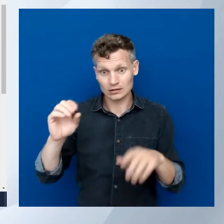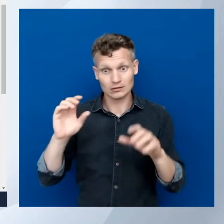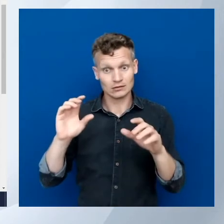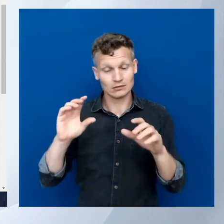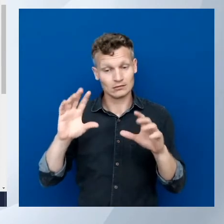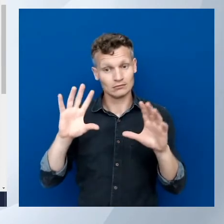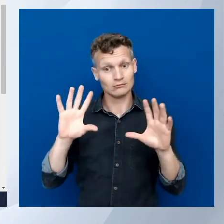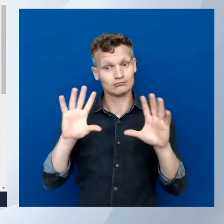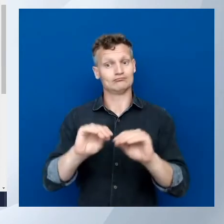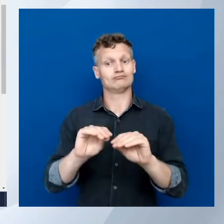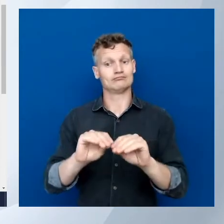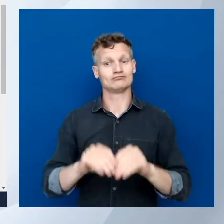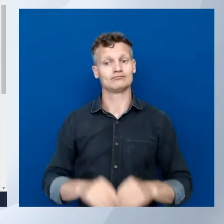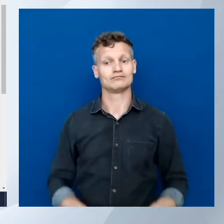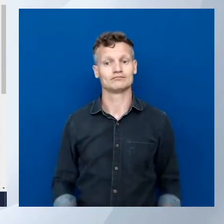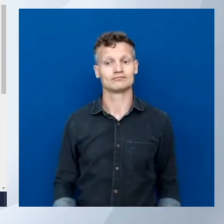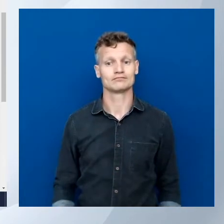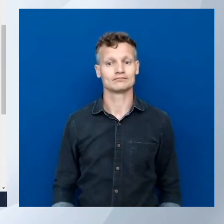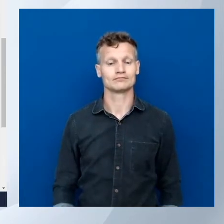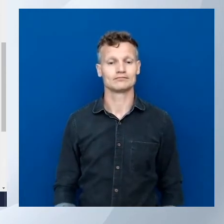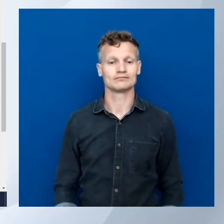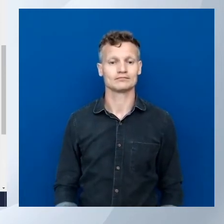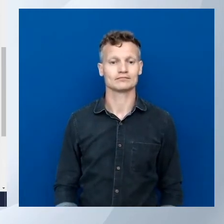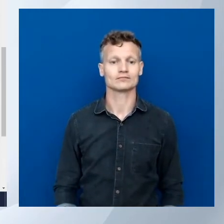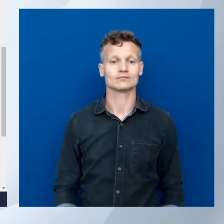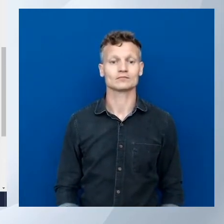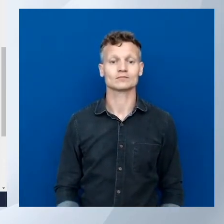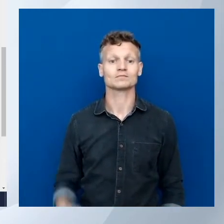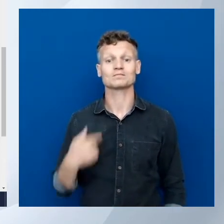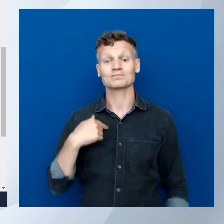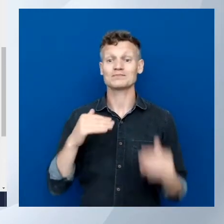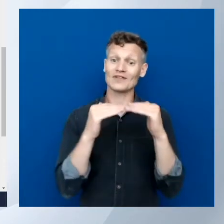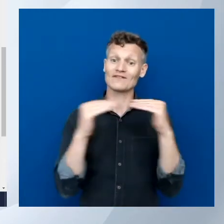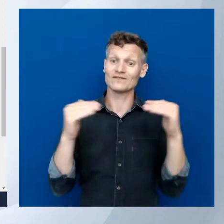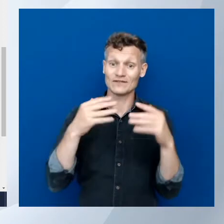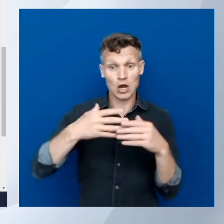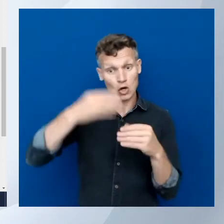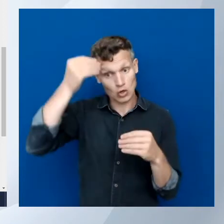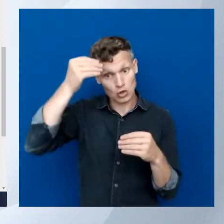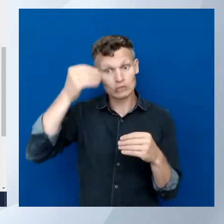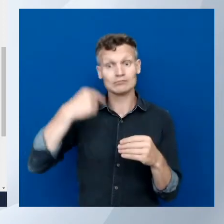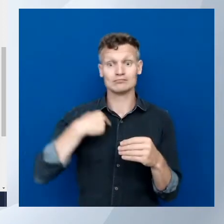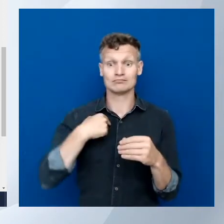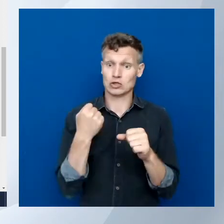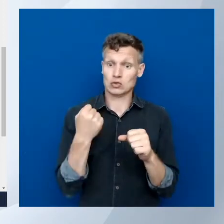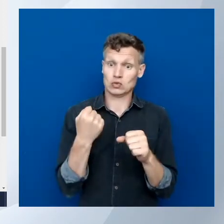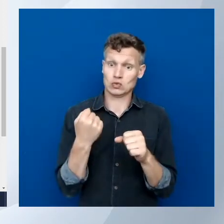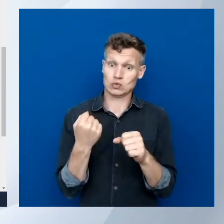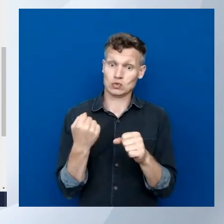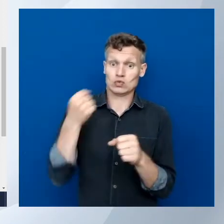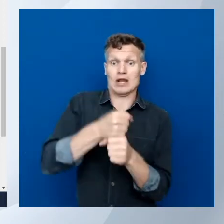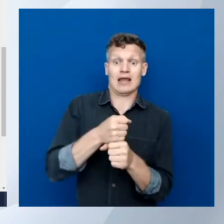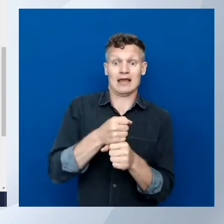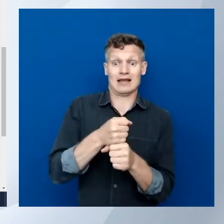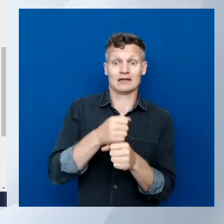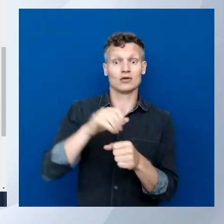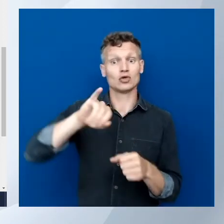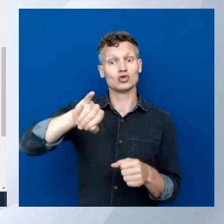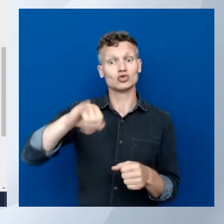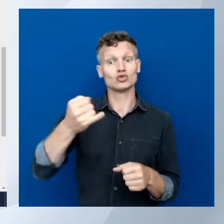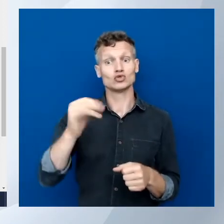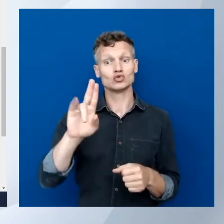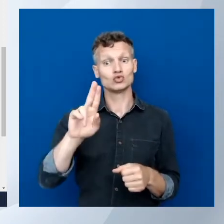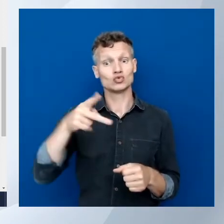call the Fairlearn dashboard, when I create it, I get back in my Jupyter notebook a Fairlearn dashboard. And the